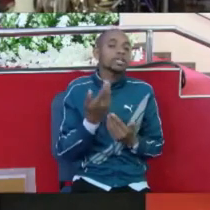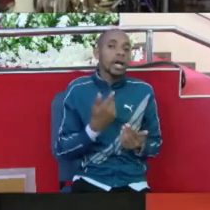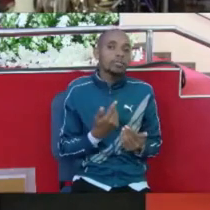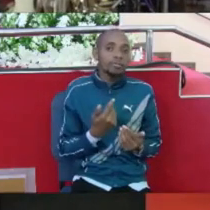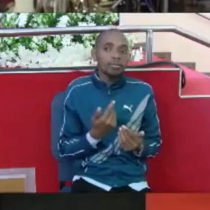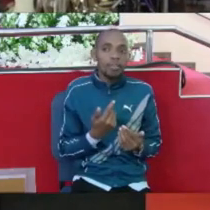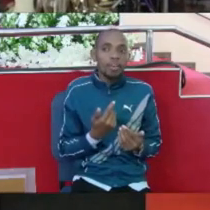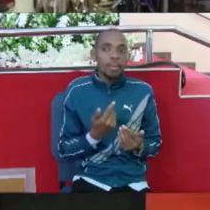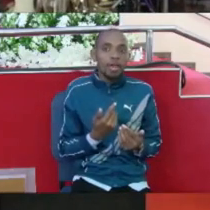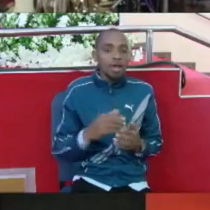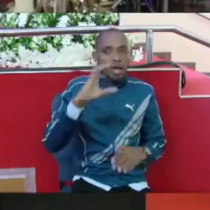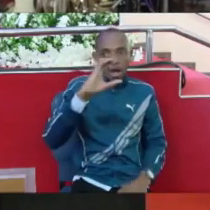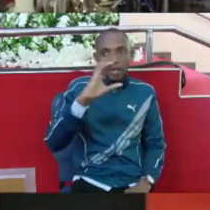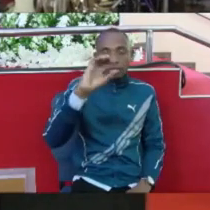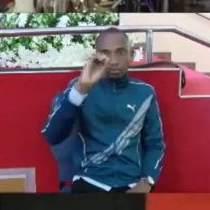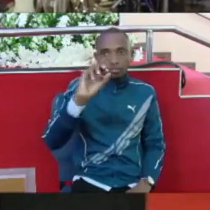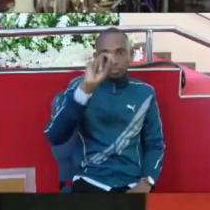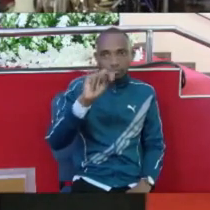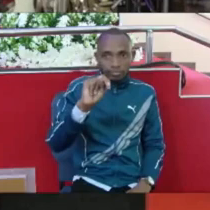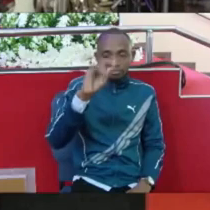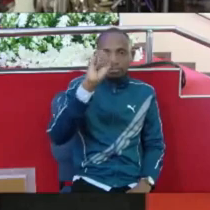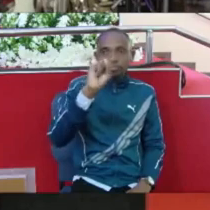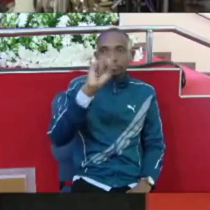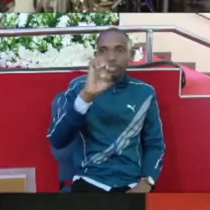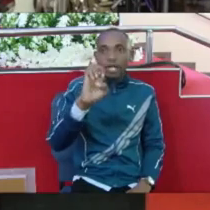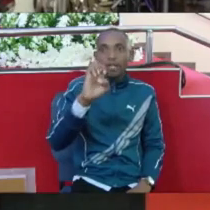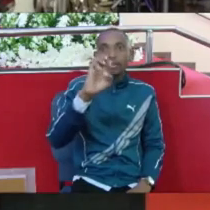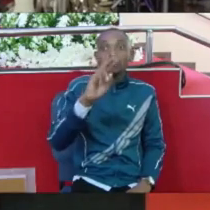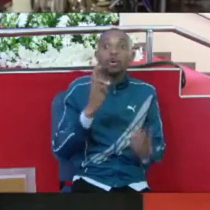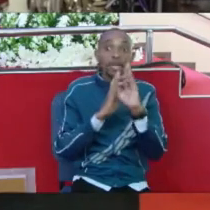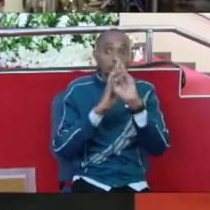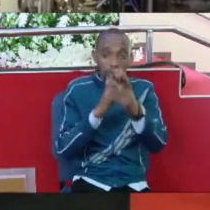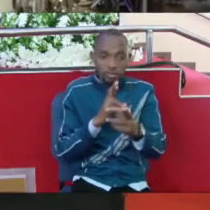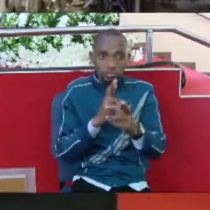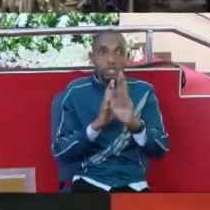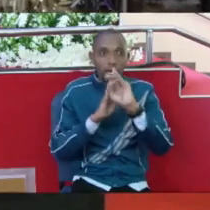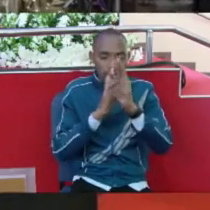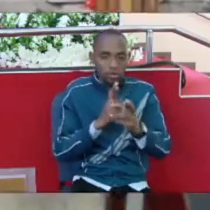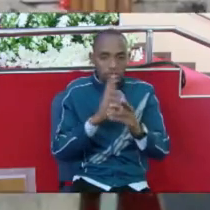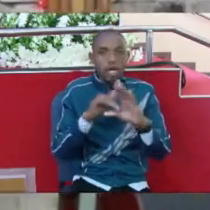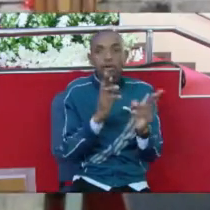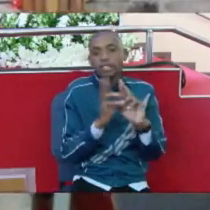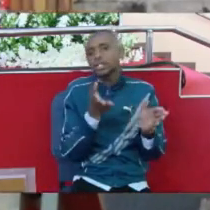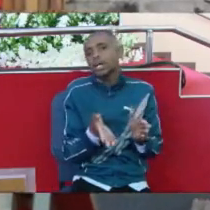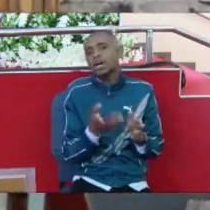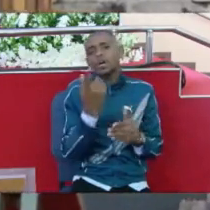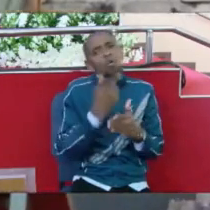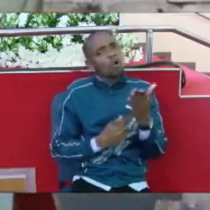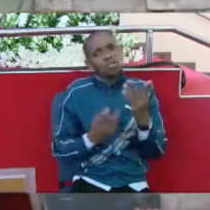the consequence is already there. What was I thinking? What was I